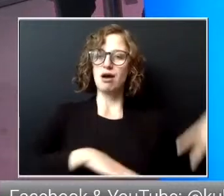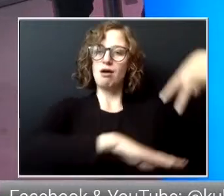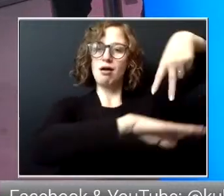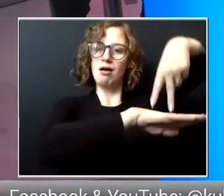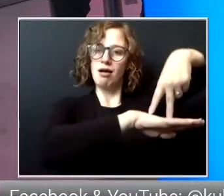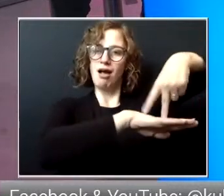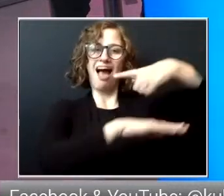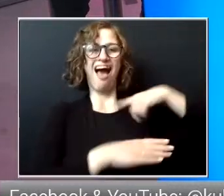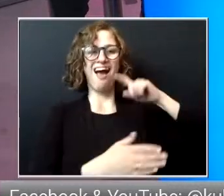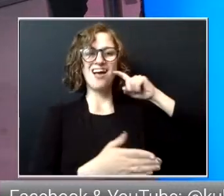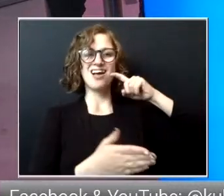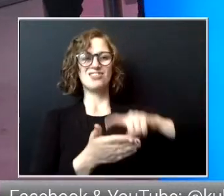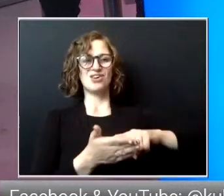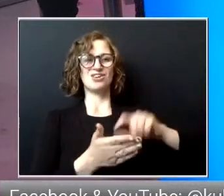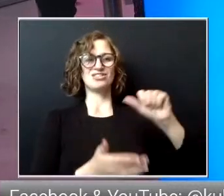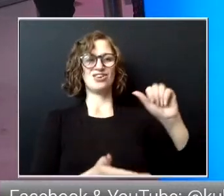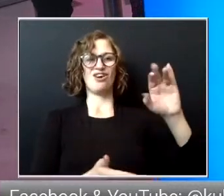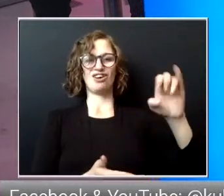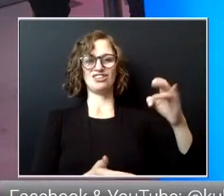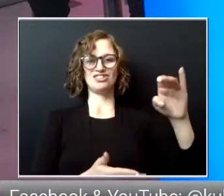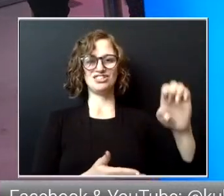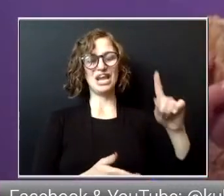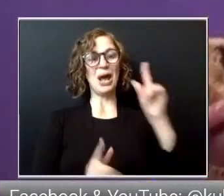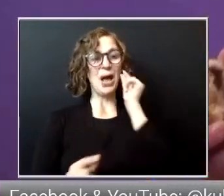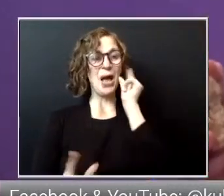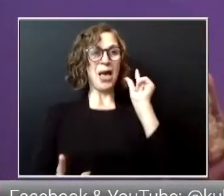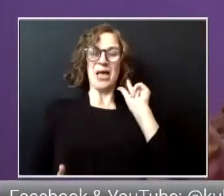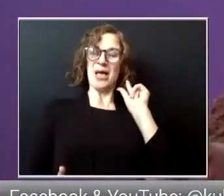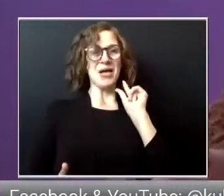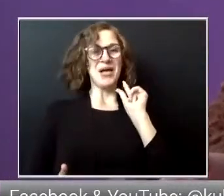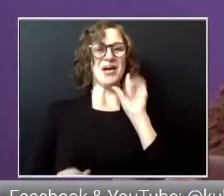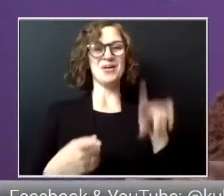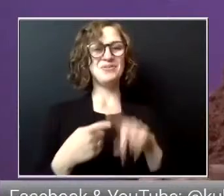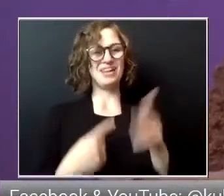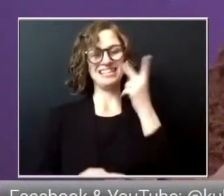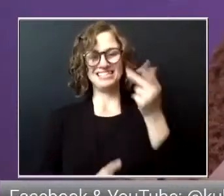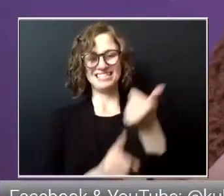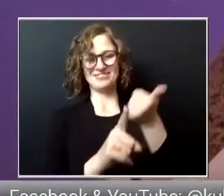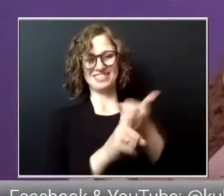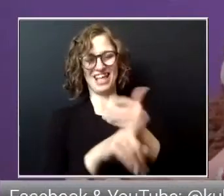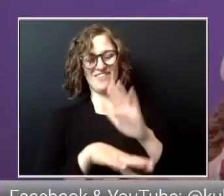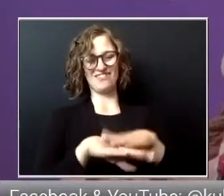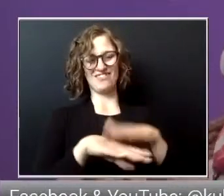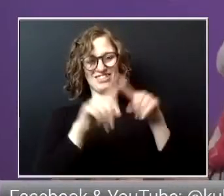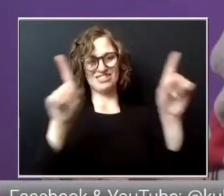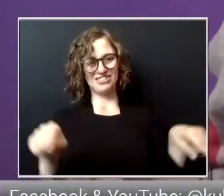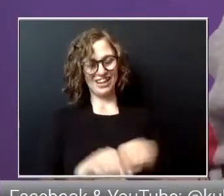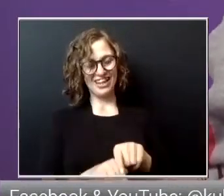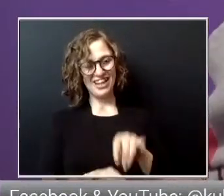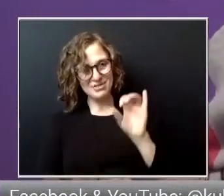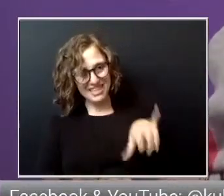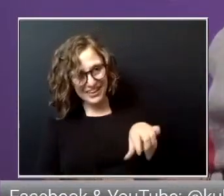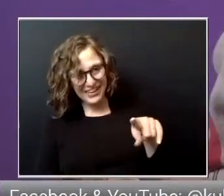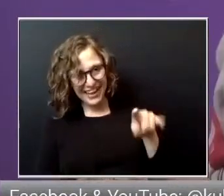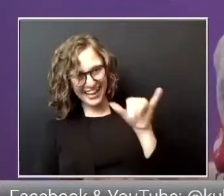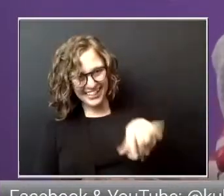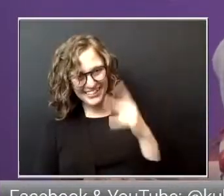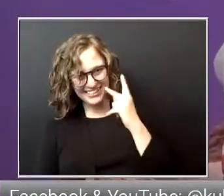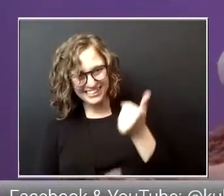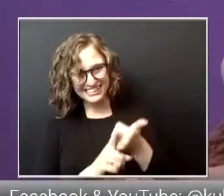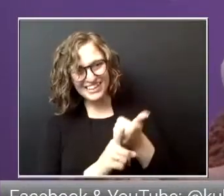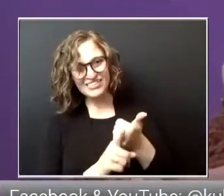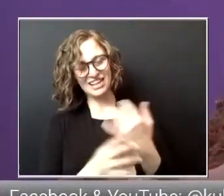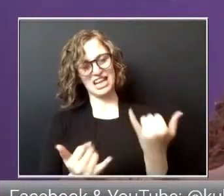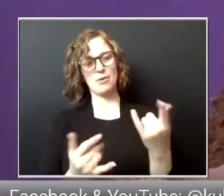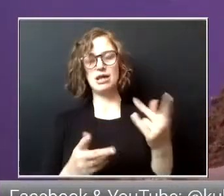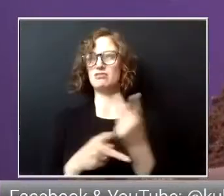perks up when he sees himself on the screen, which is nice. There you are. There you are. Now he's got to figure out what camera to look